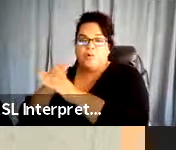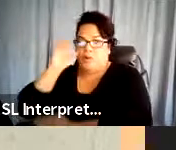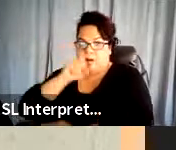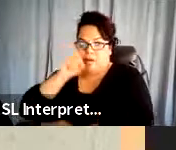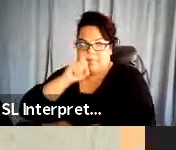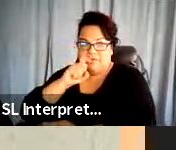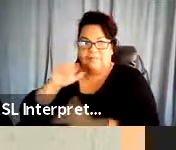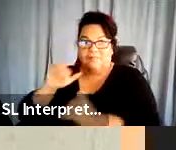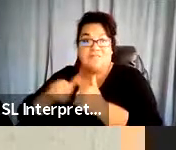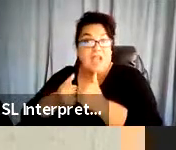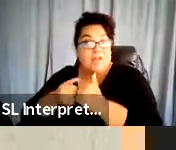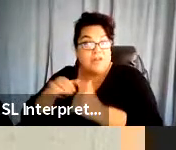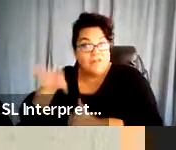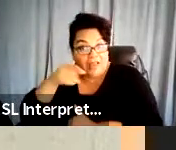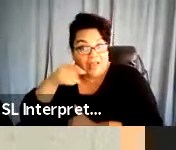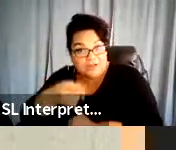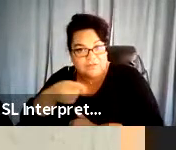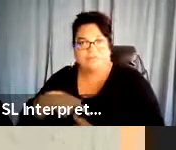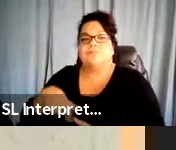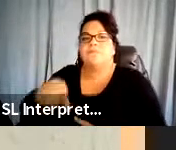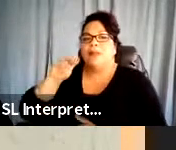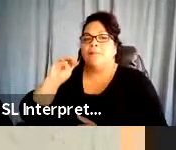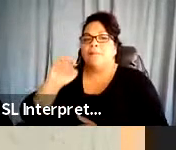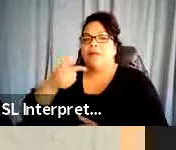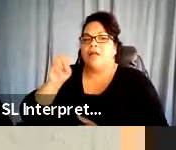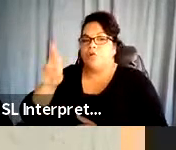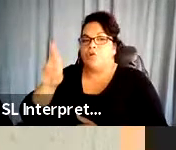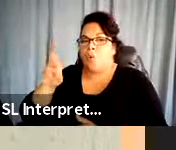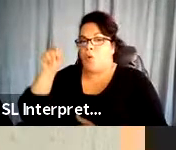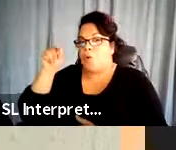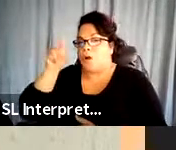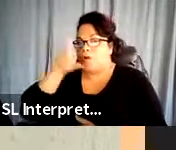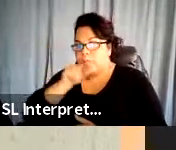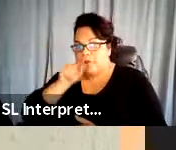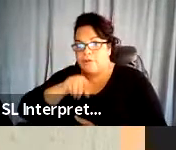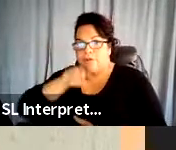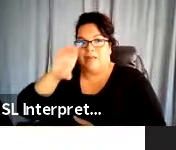at Magdor on Twitter, and Katty Cleo on Instagram.